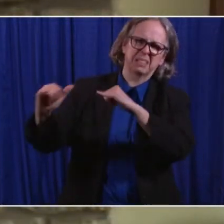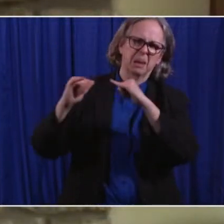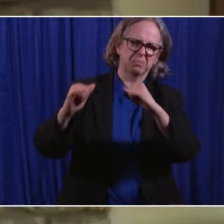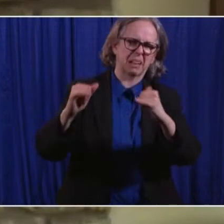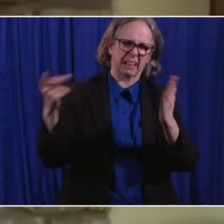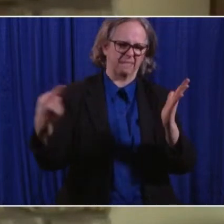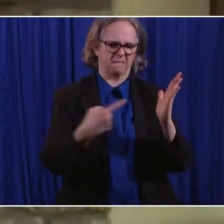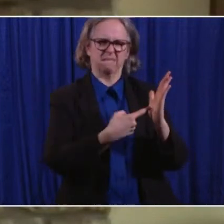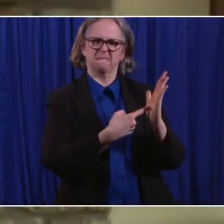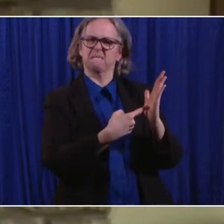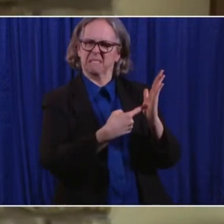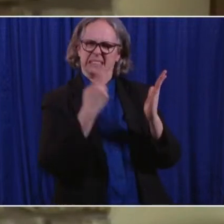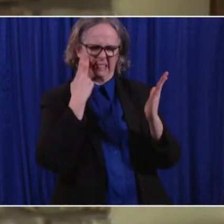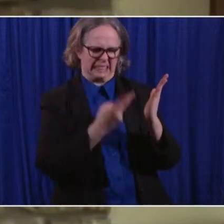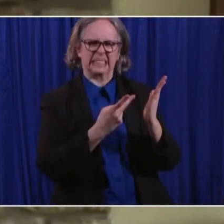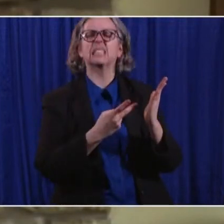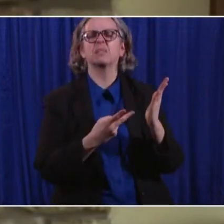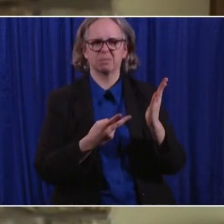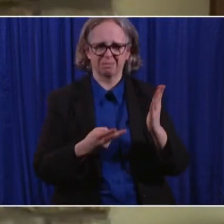I will have to veto it,